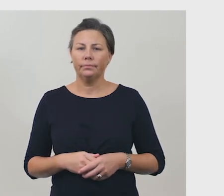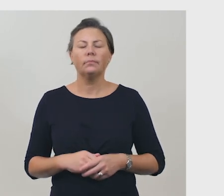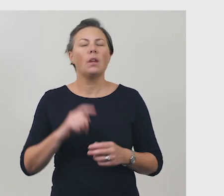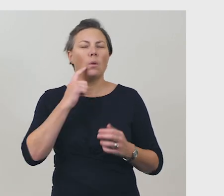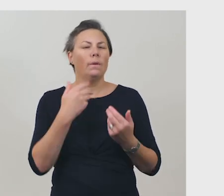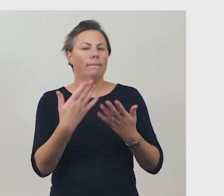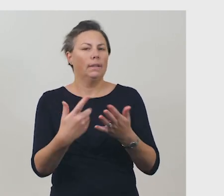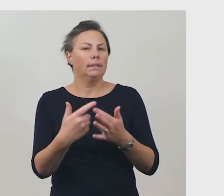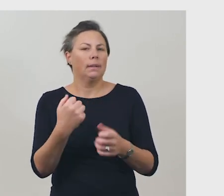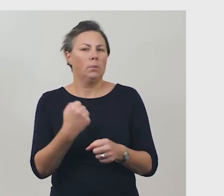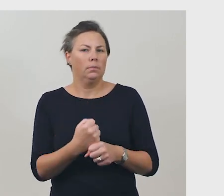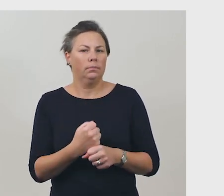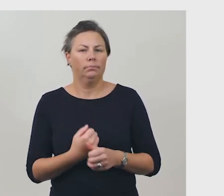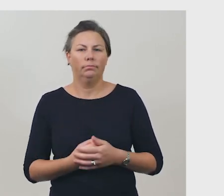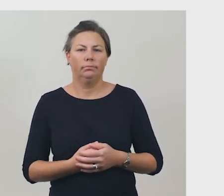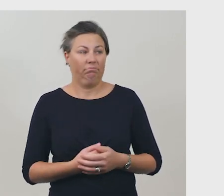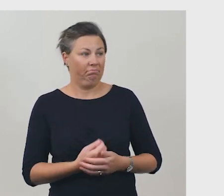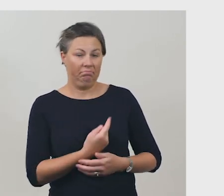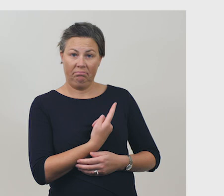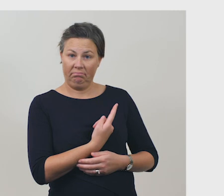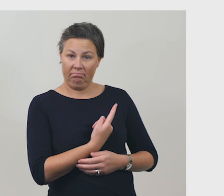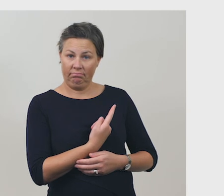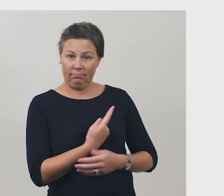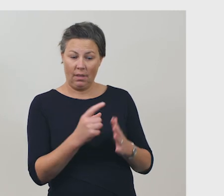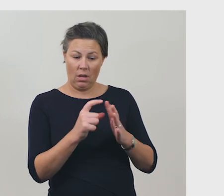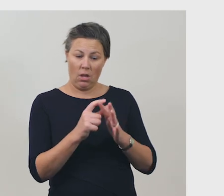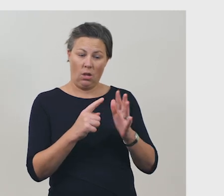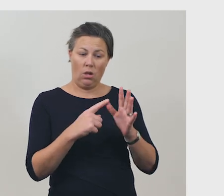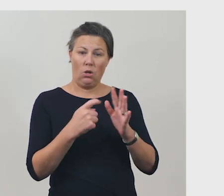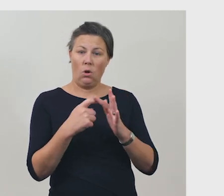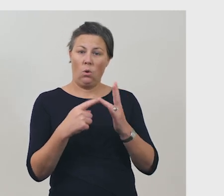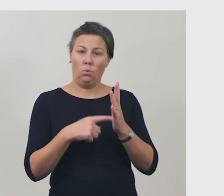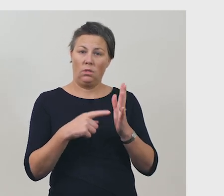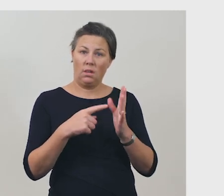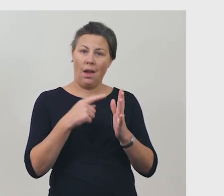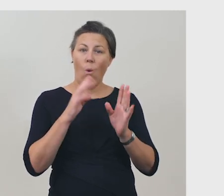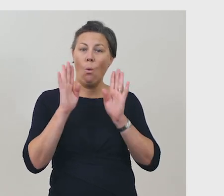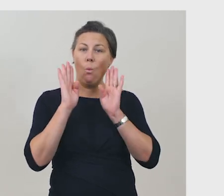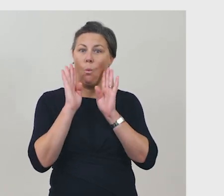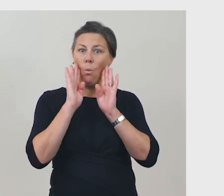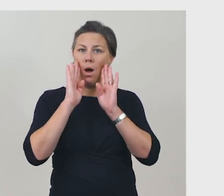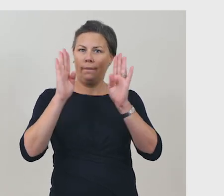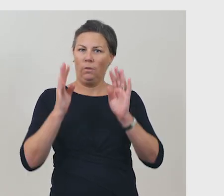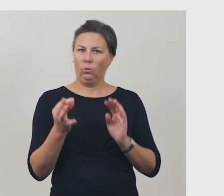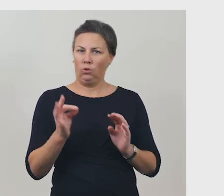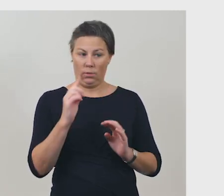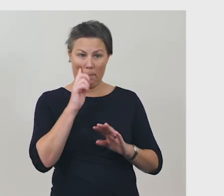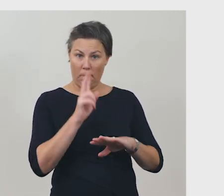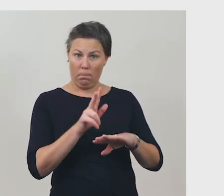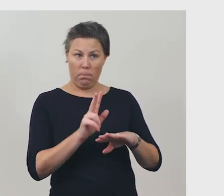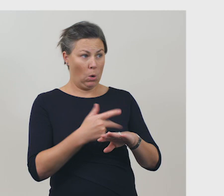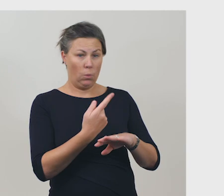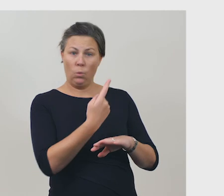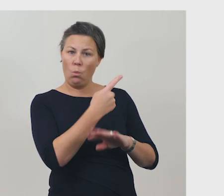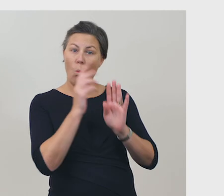know what this means. Look at this sentence. Dakota is a wonderful dog. Wonderful is